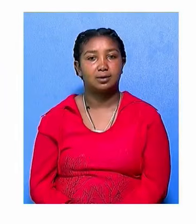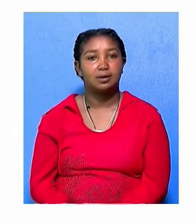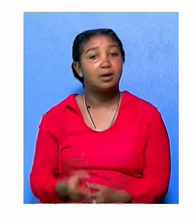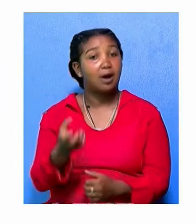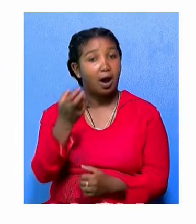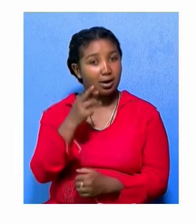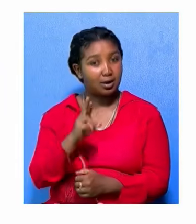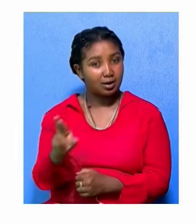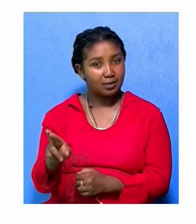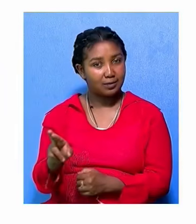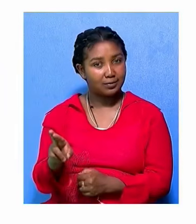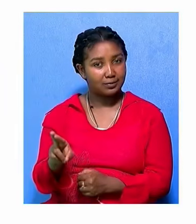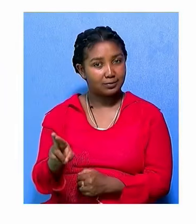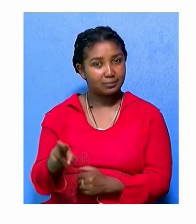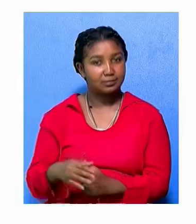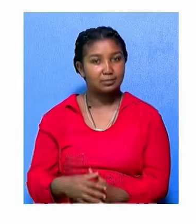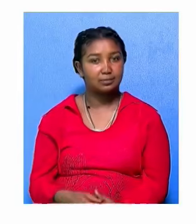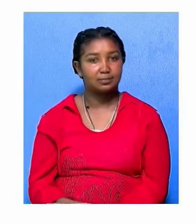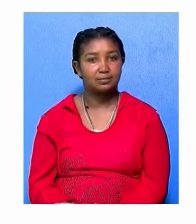are